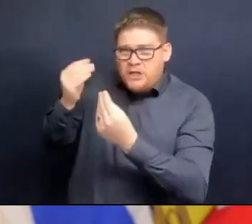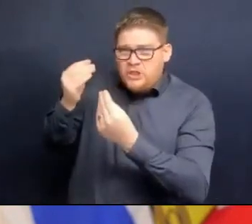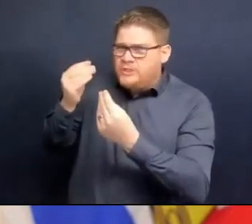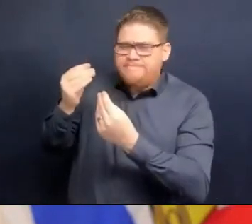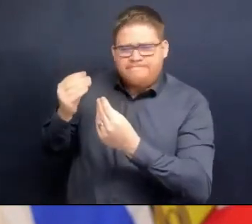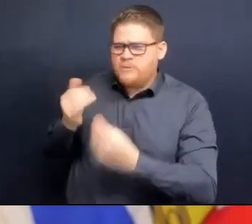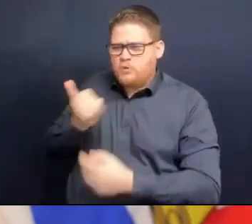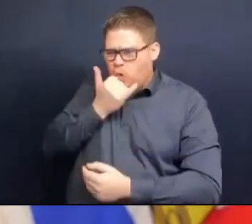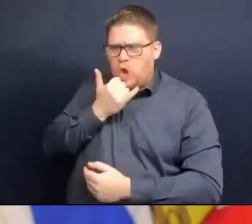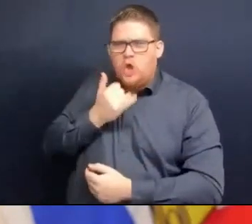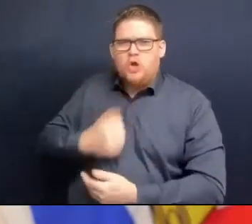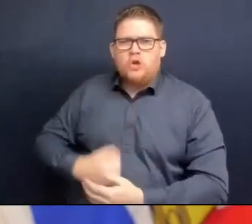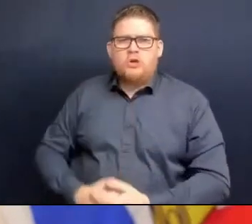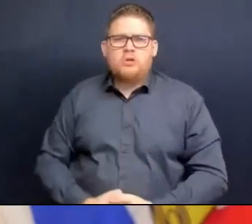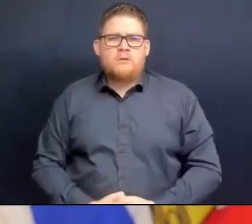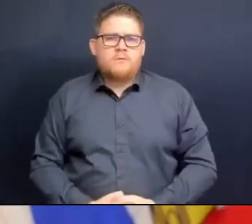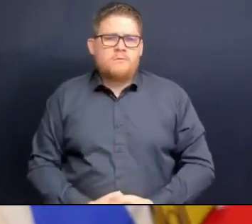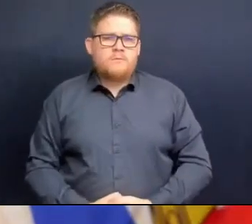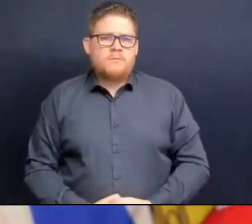professionals.